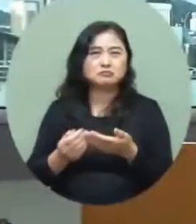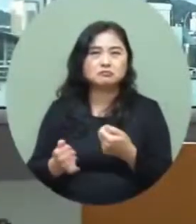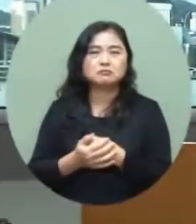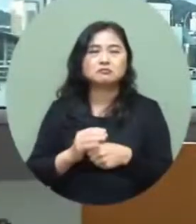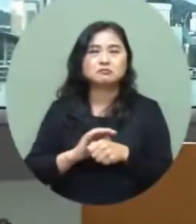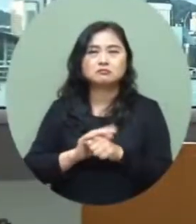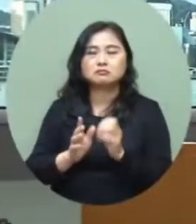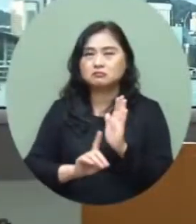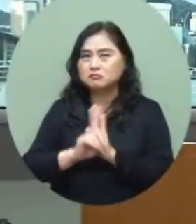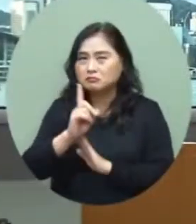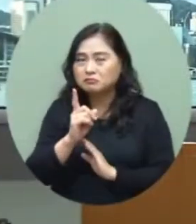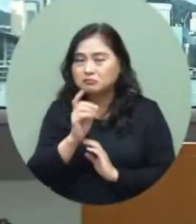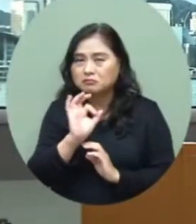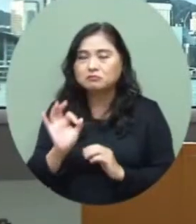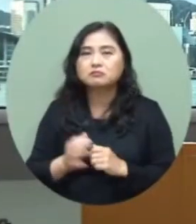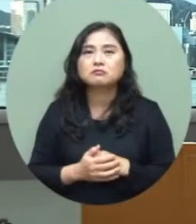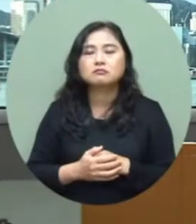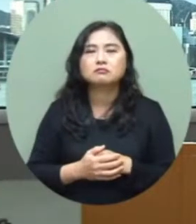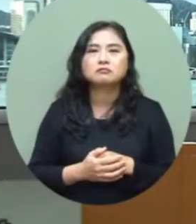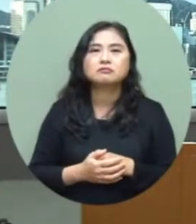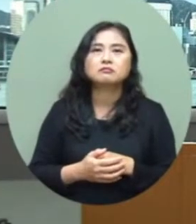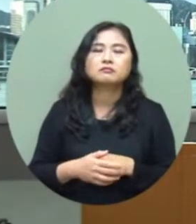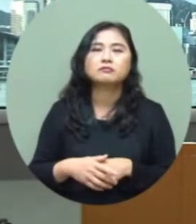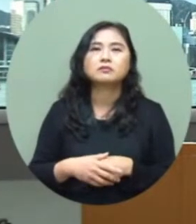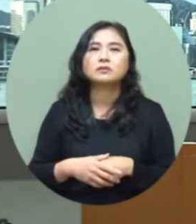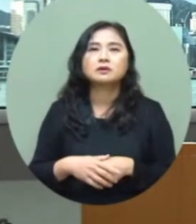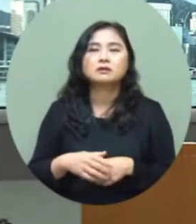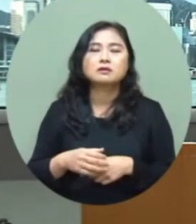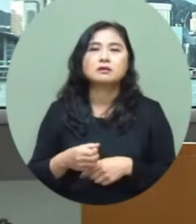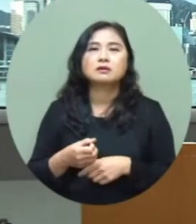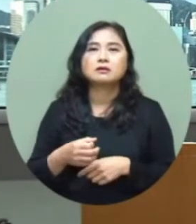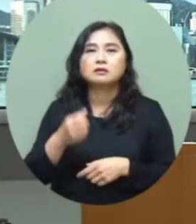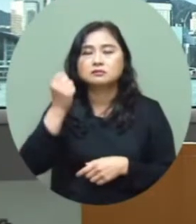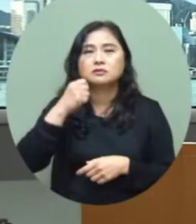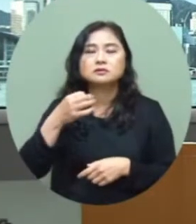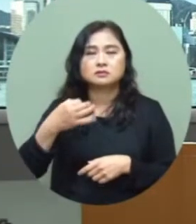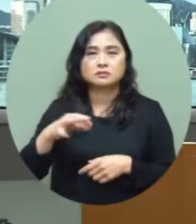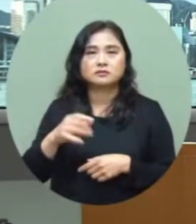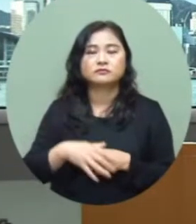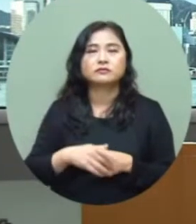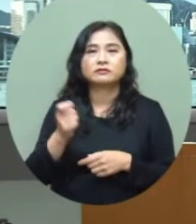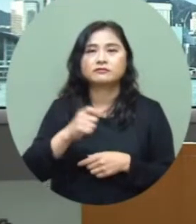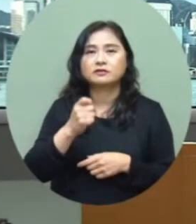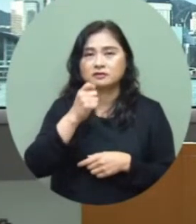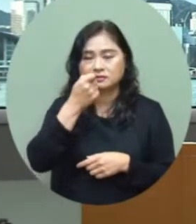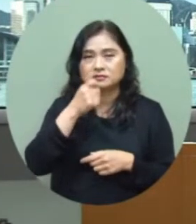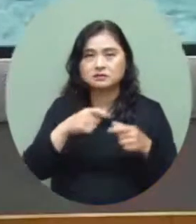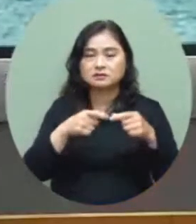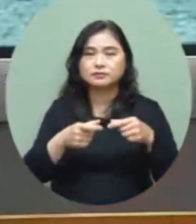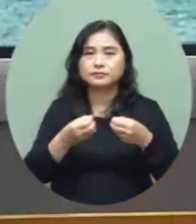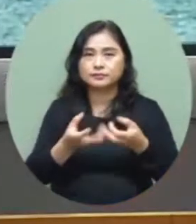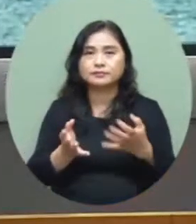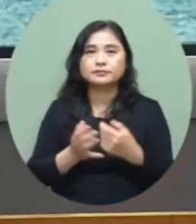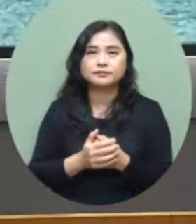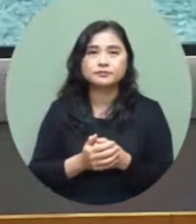you. On distributing the test kits to elders for free,